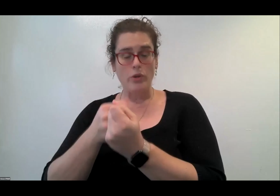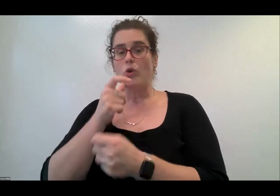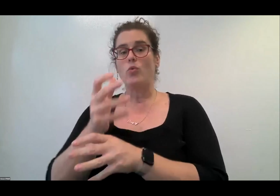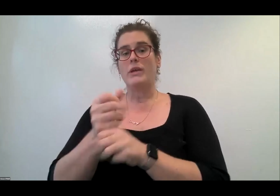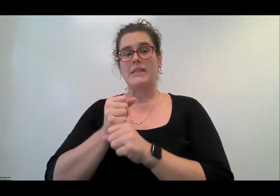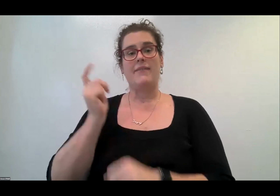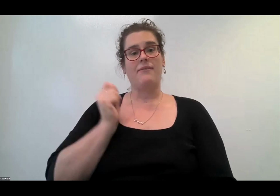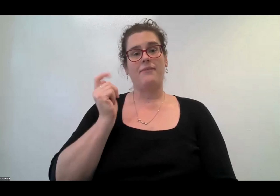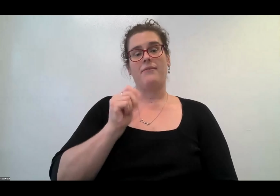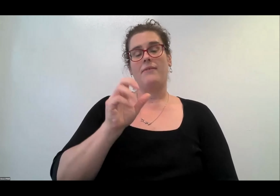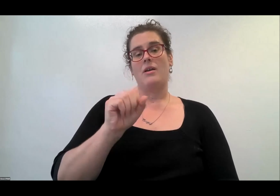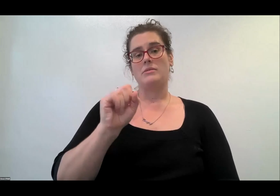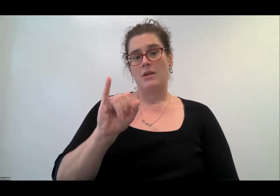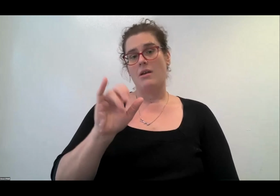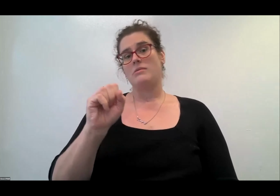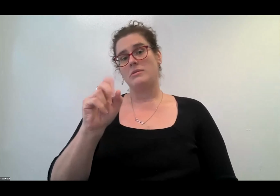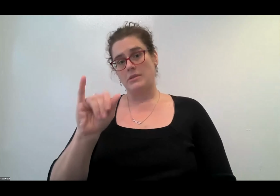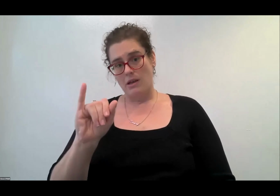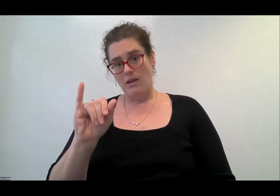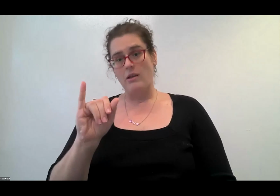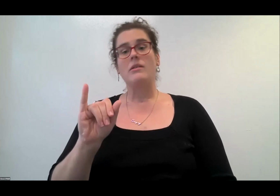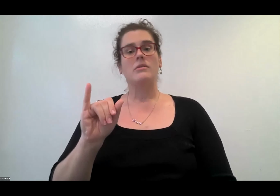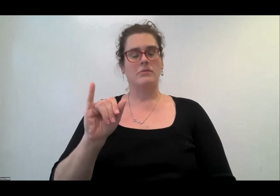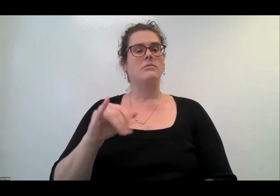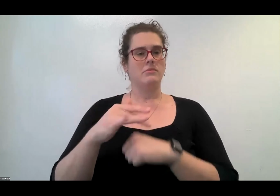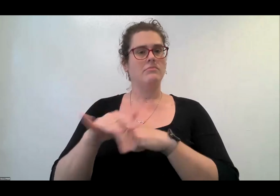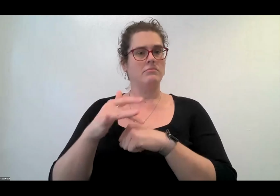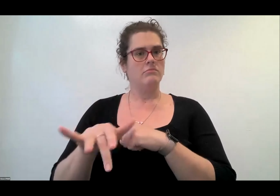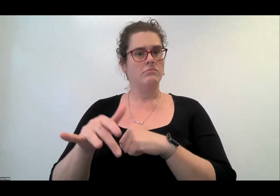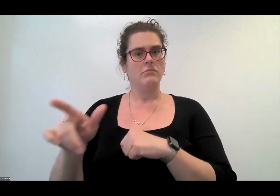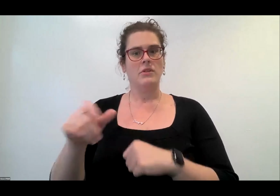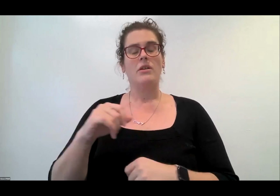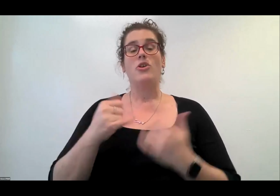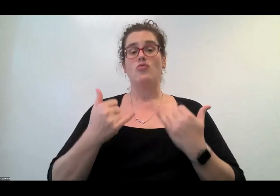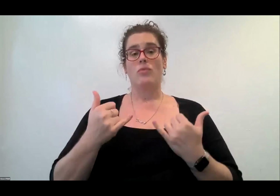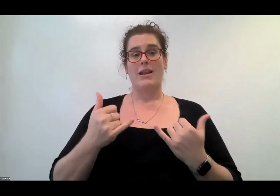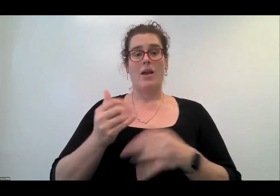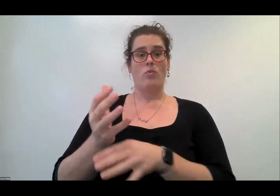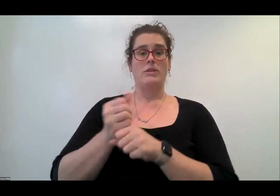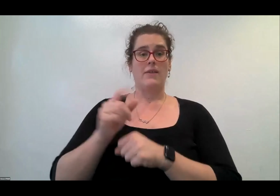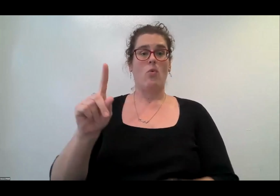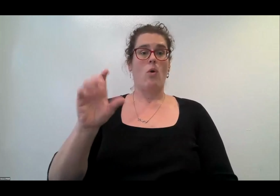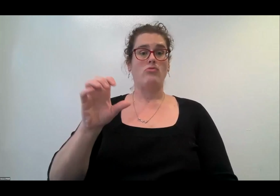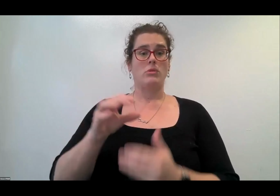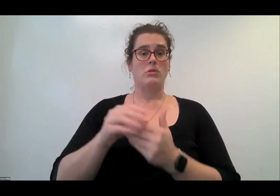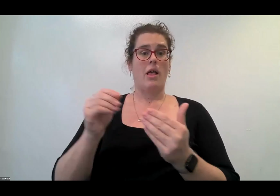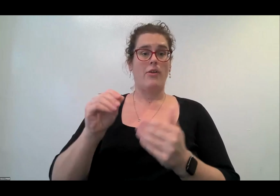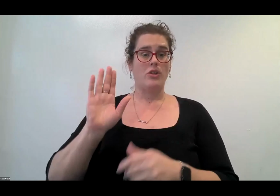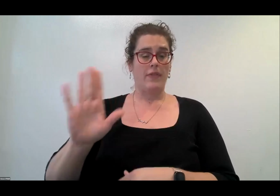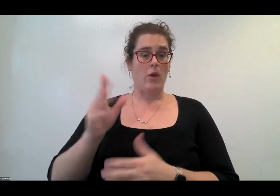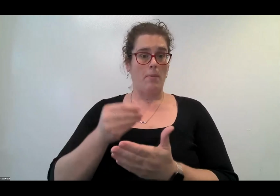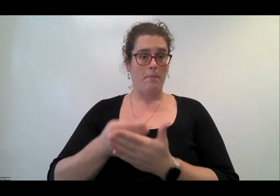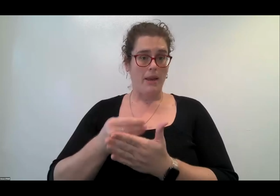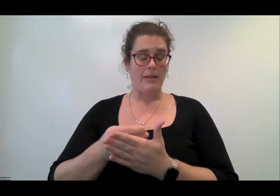and SSDI. So that currently those people are receiving $100 of their check. The rest